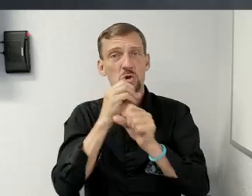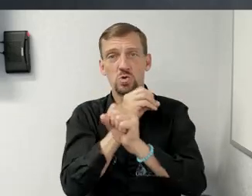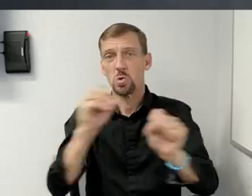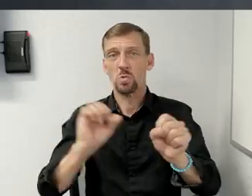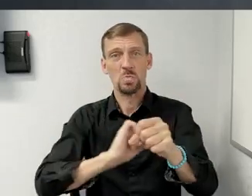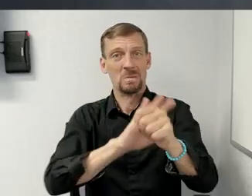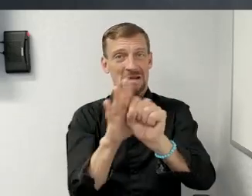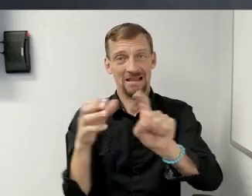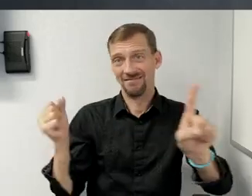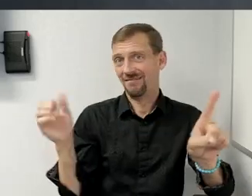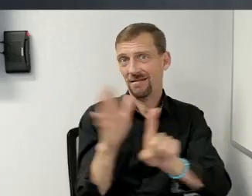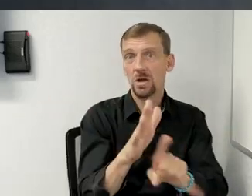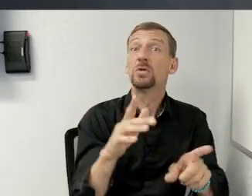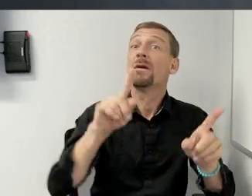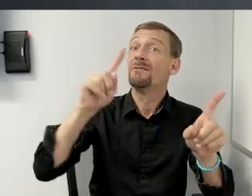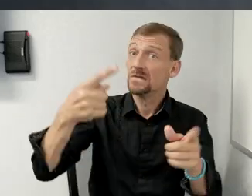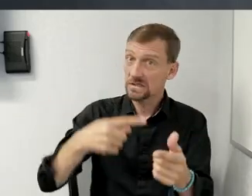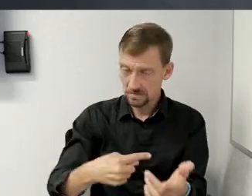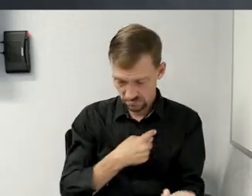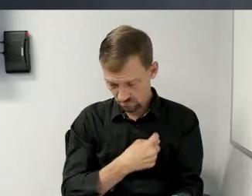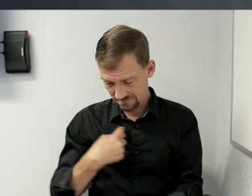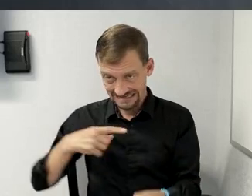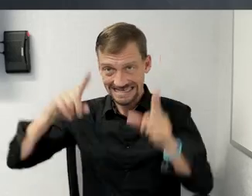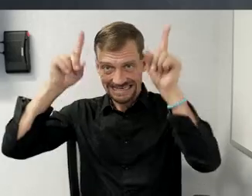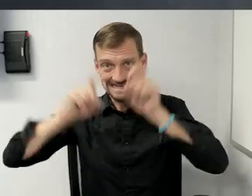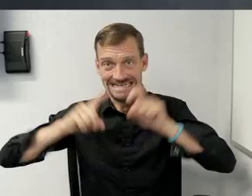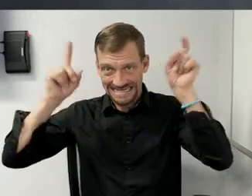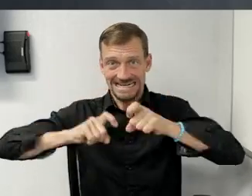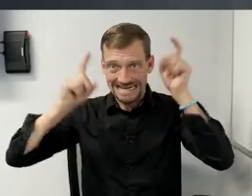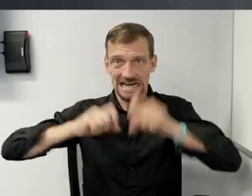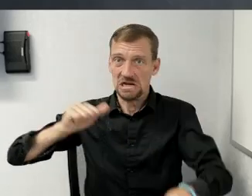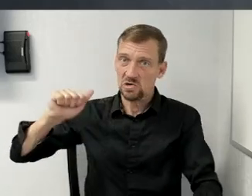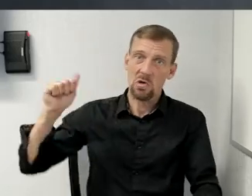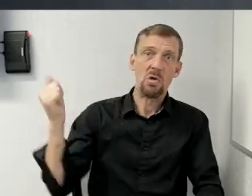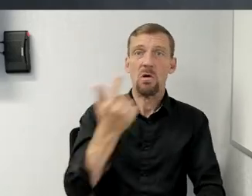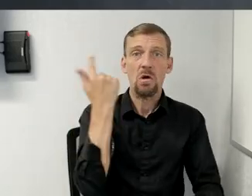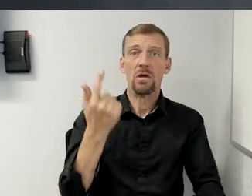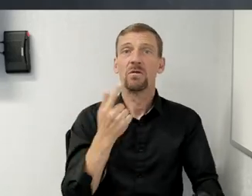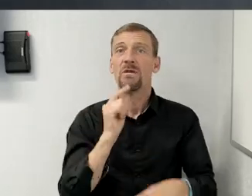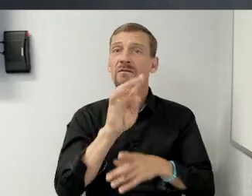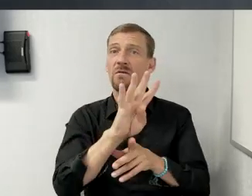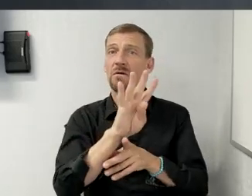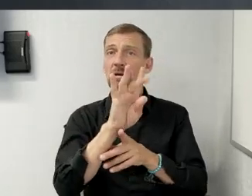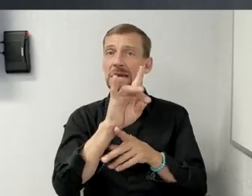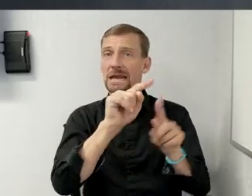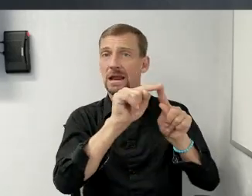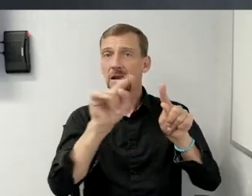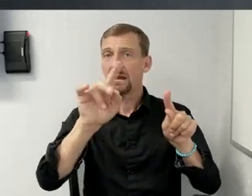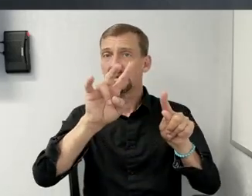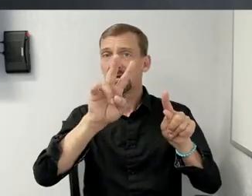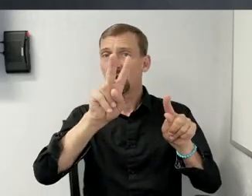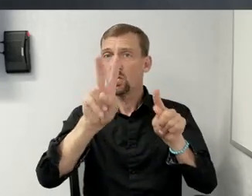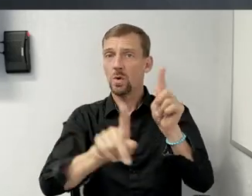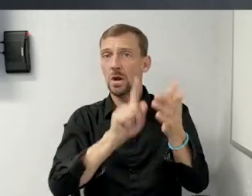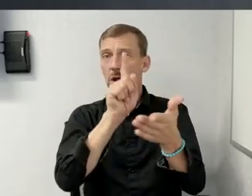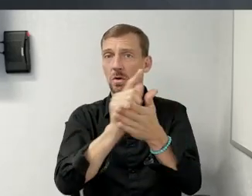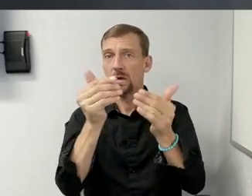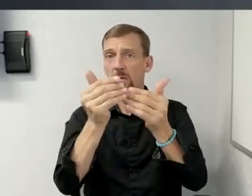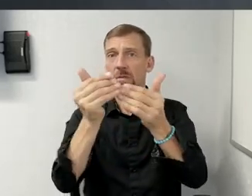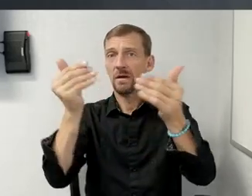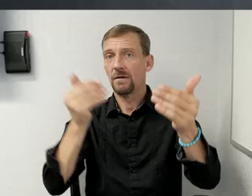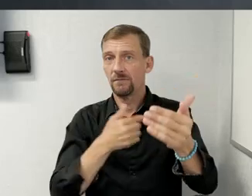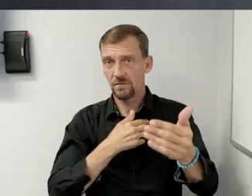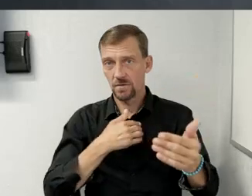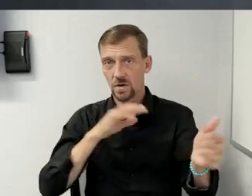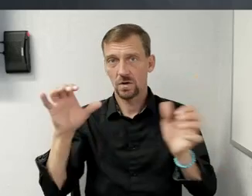I mentioned is that we test every single patient. So 48 to 72 hours before their procedure,